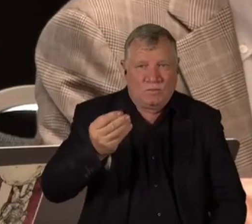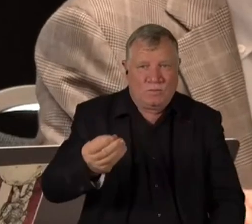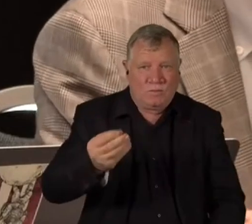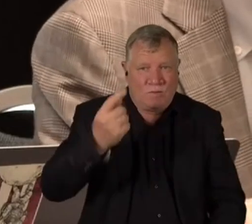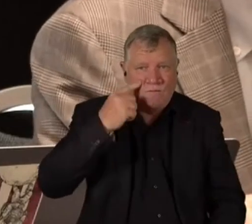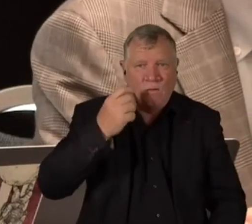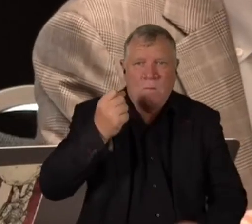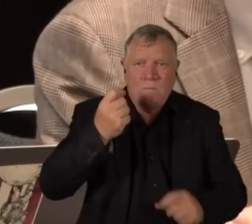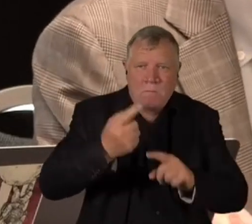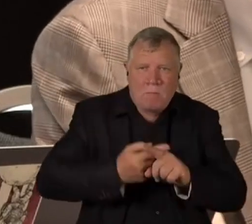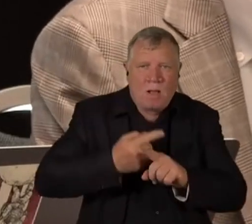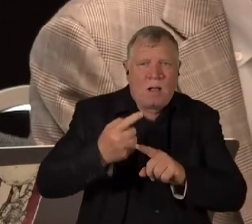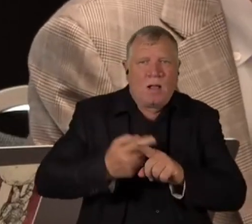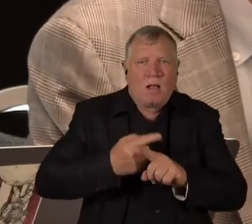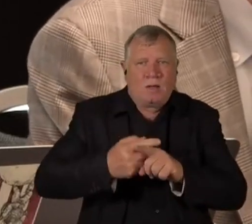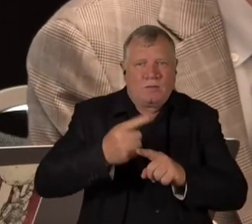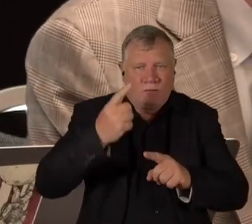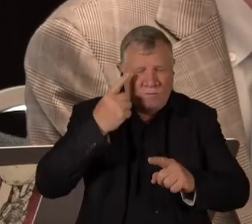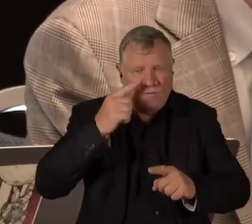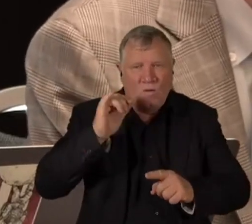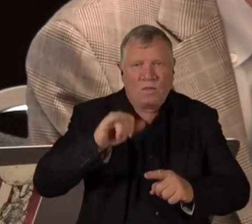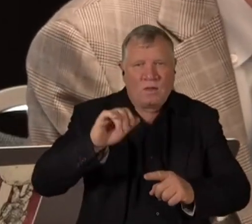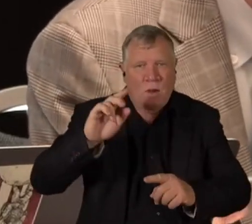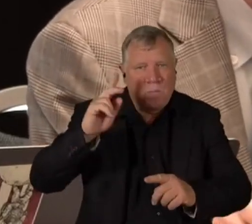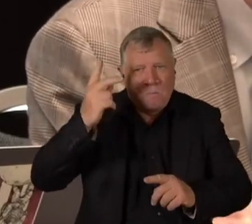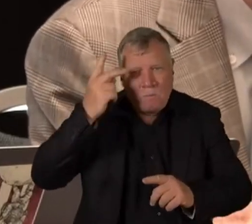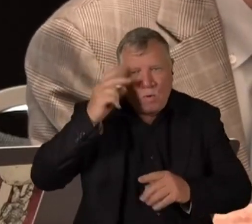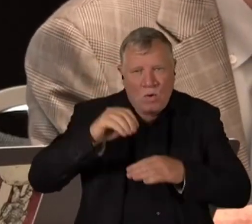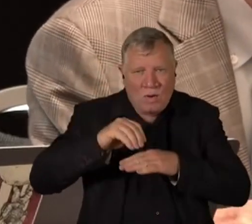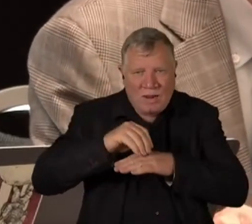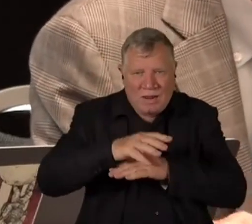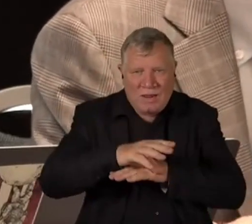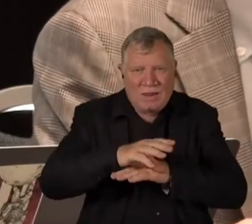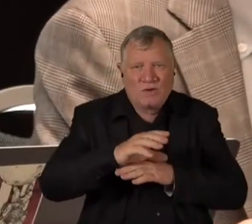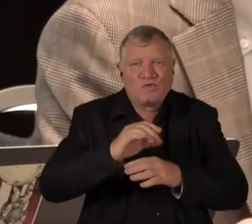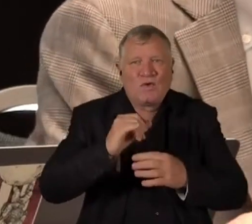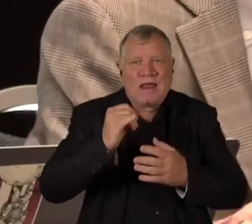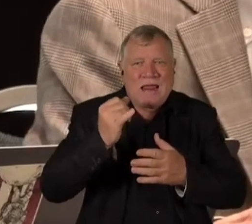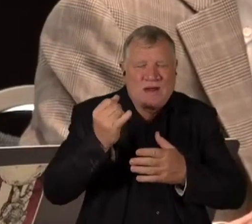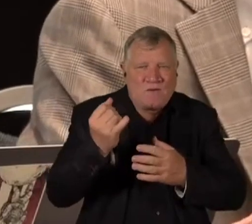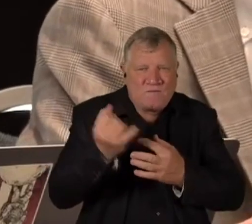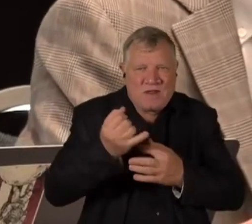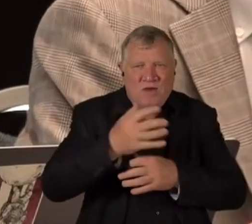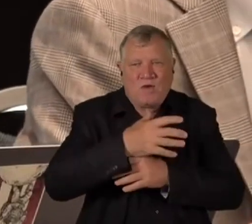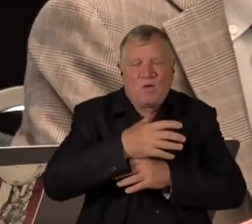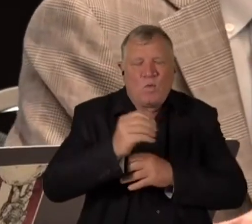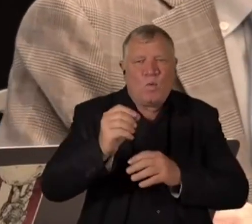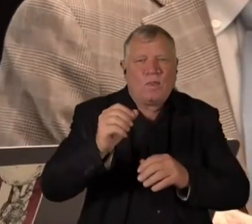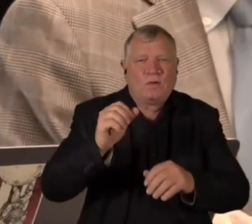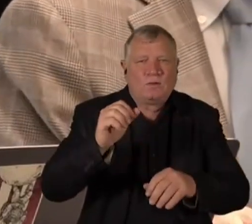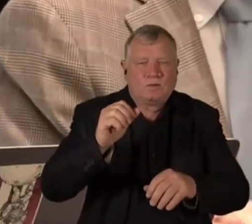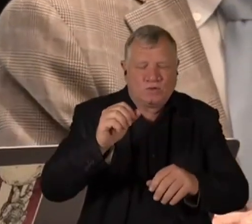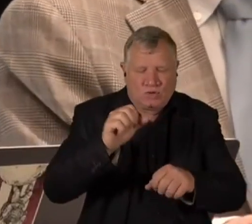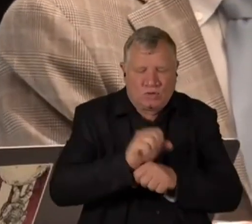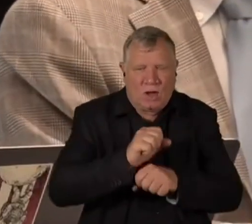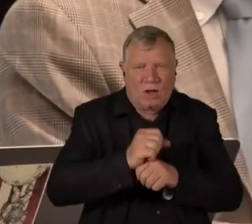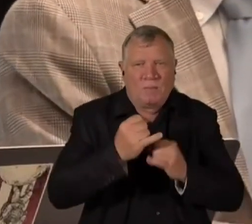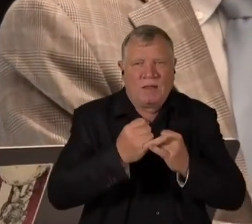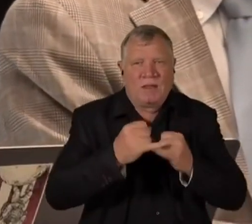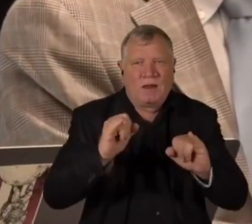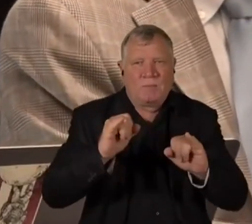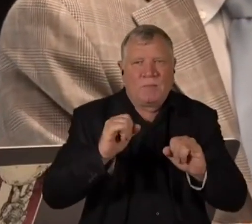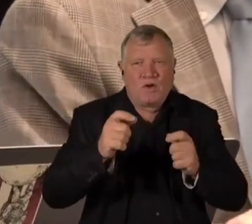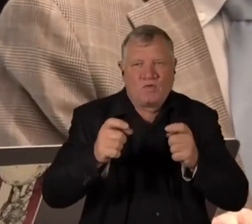to persuade the government to employ political influence to interfere with the purpose and job of Puerto Rico's independent